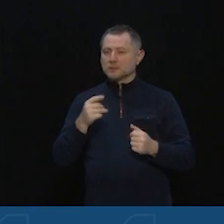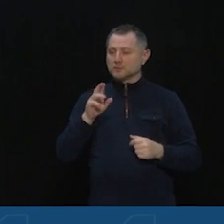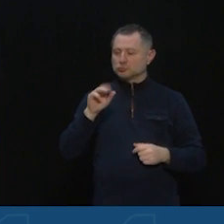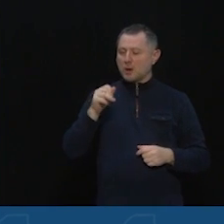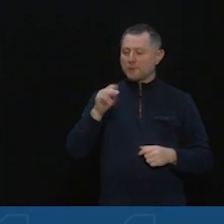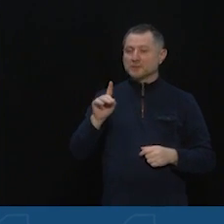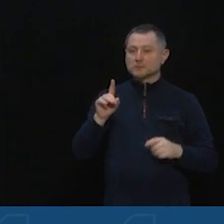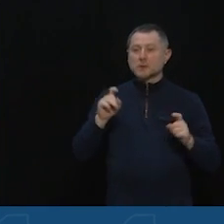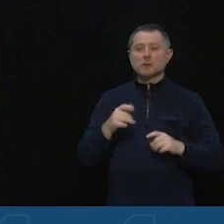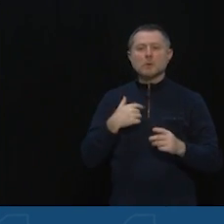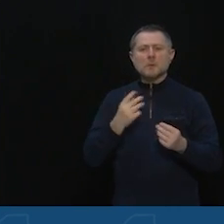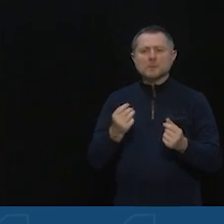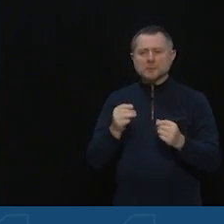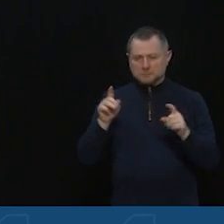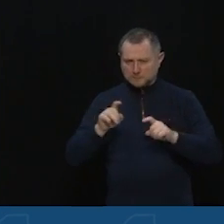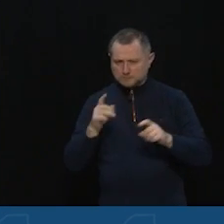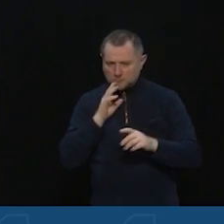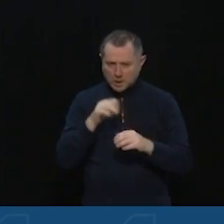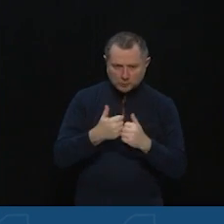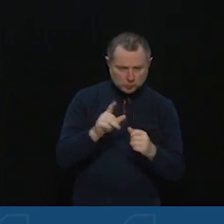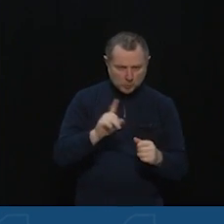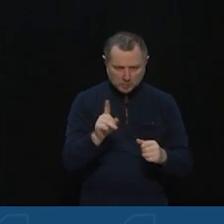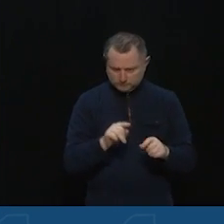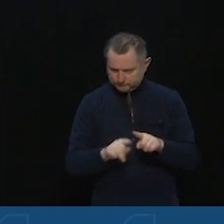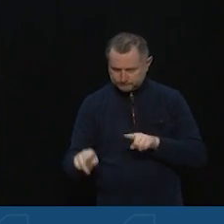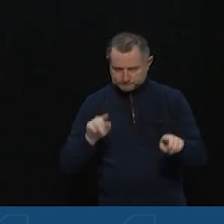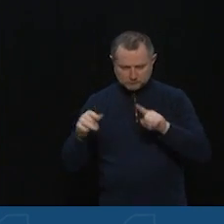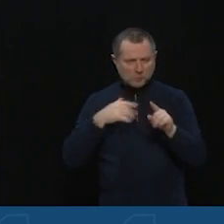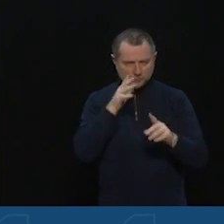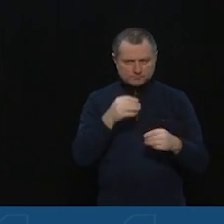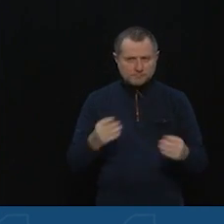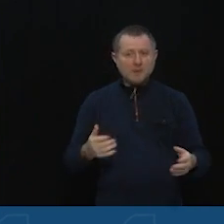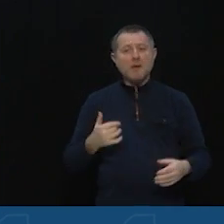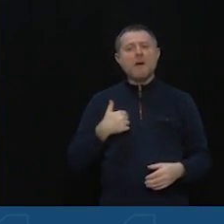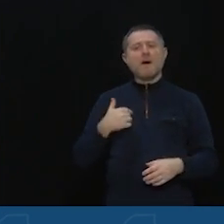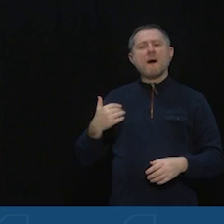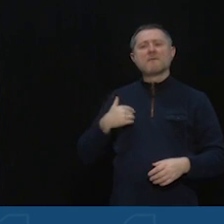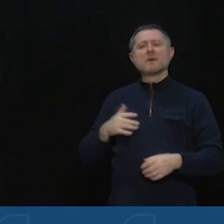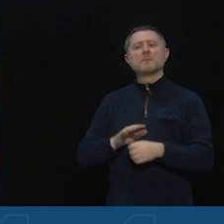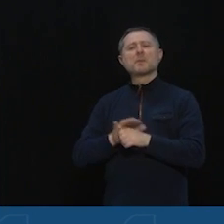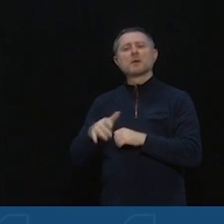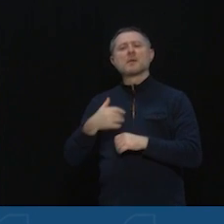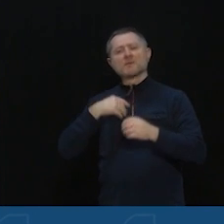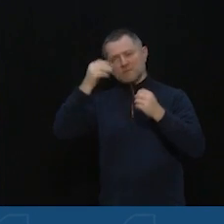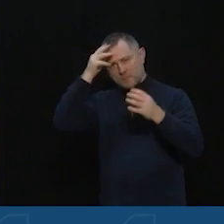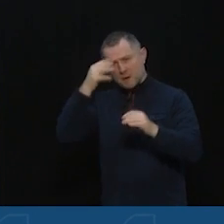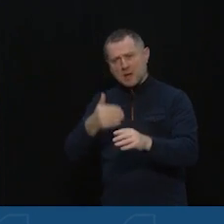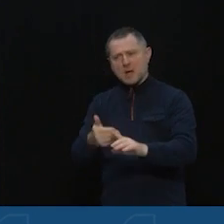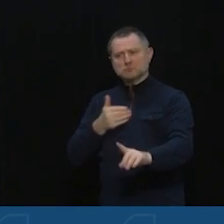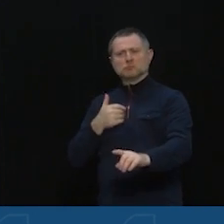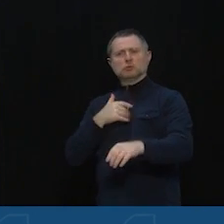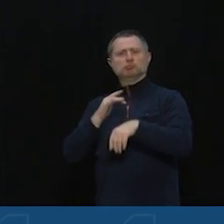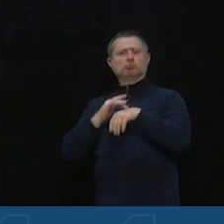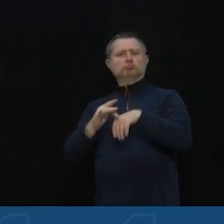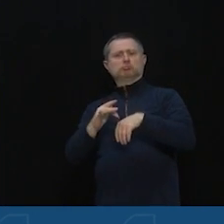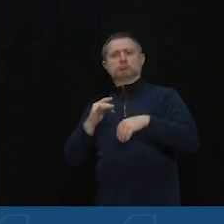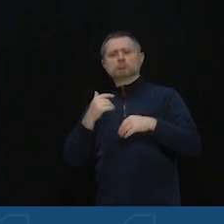their circulation throughout the state. So we will have early warning signals at an even more widespread